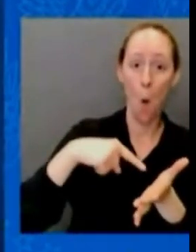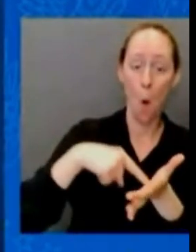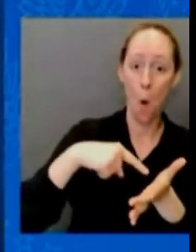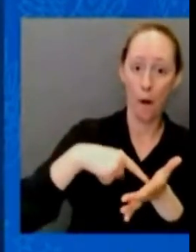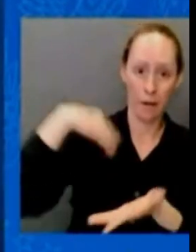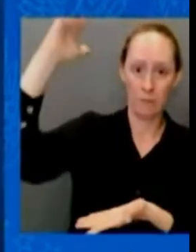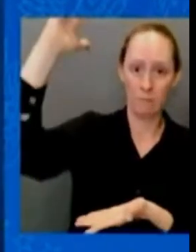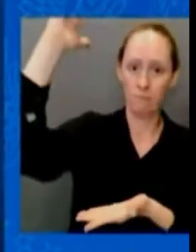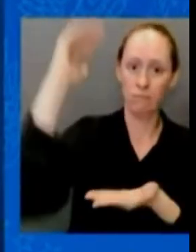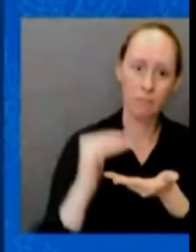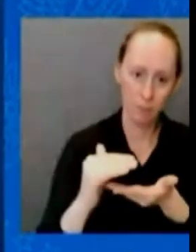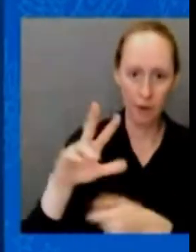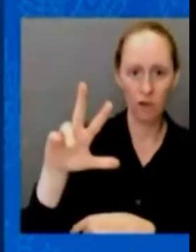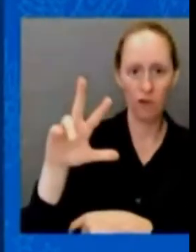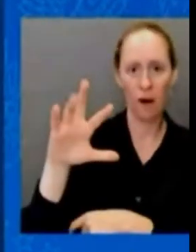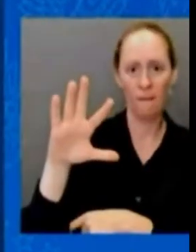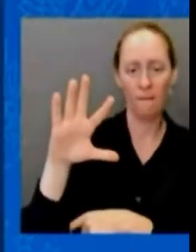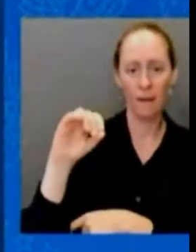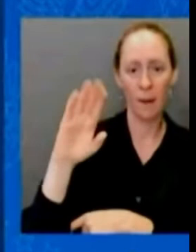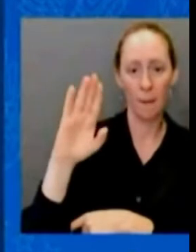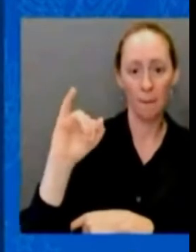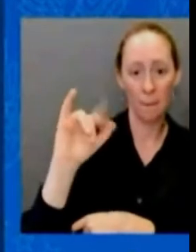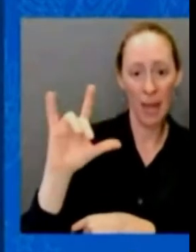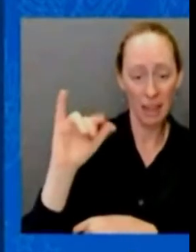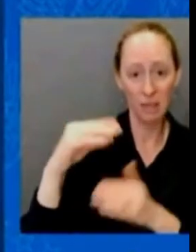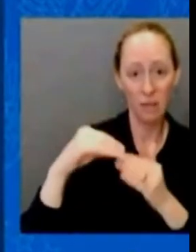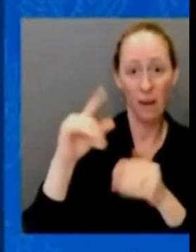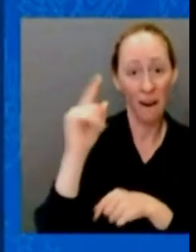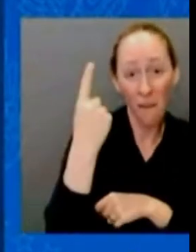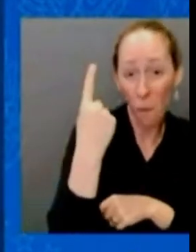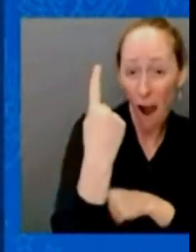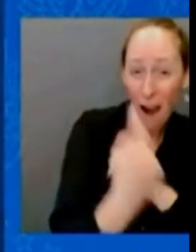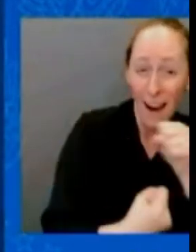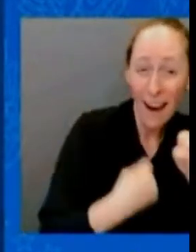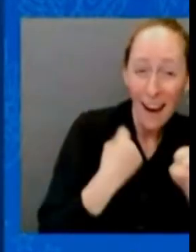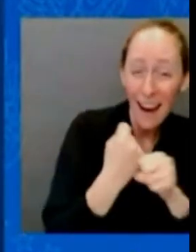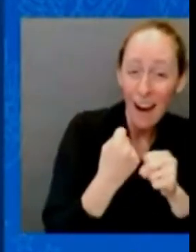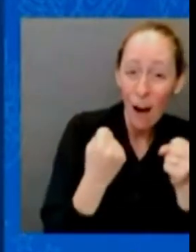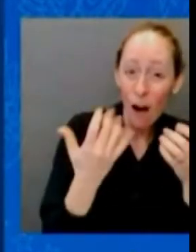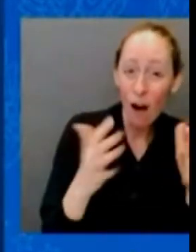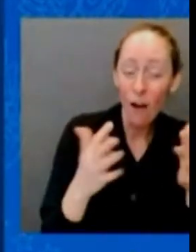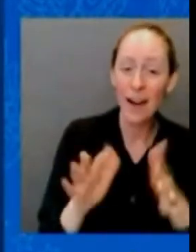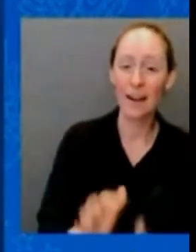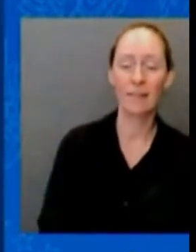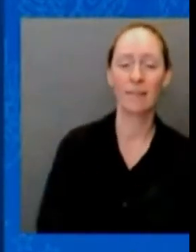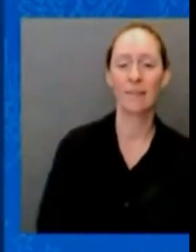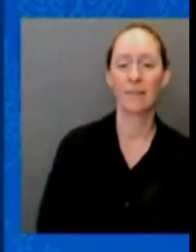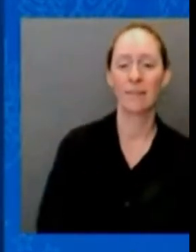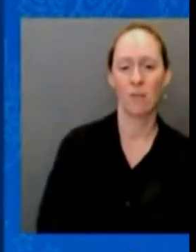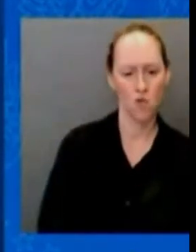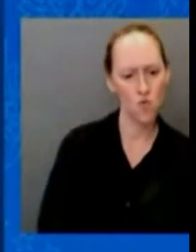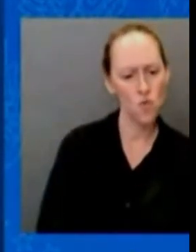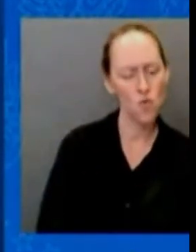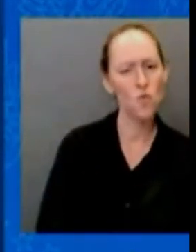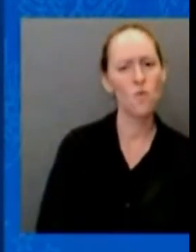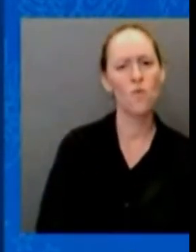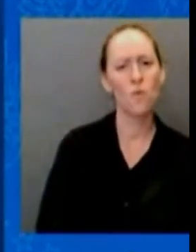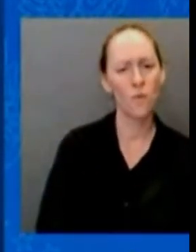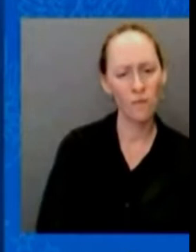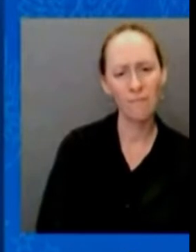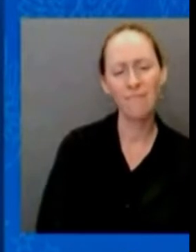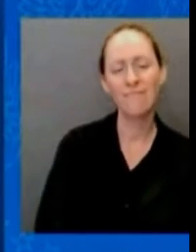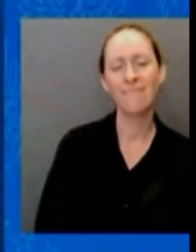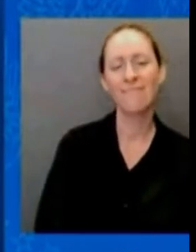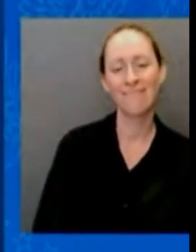billion. Ladies and gentlemen, the largest ever one-year cut in American history on the deficit, cut the deficit